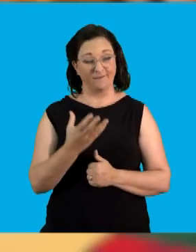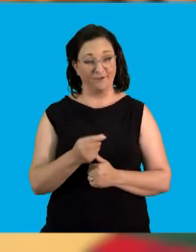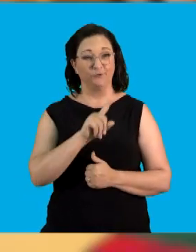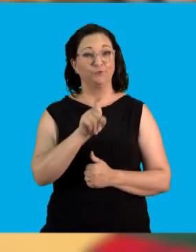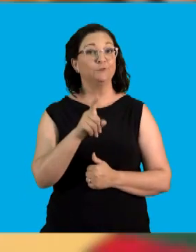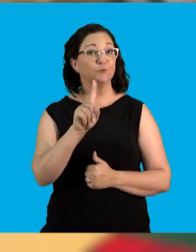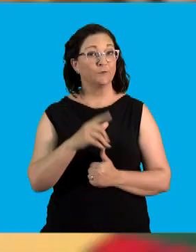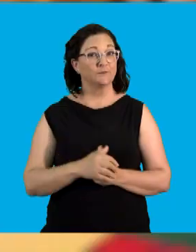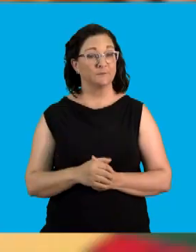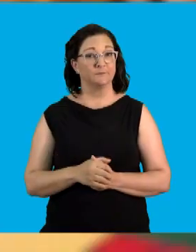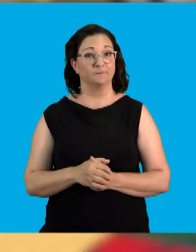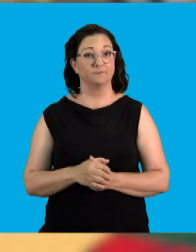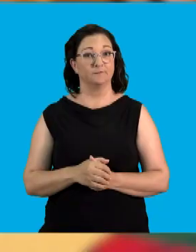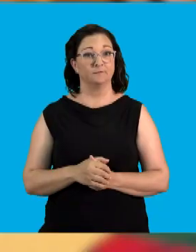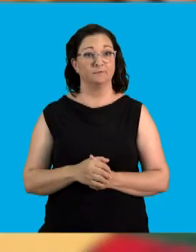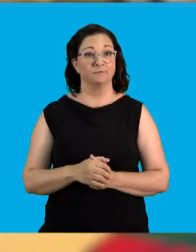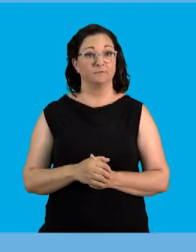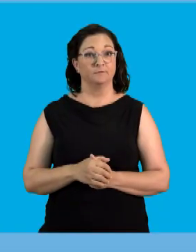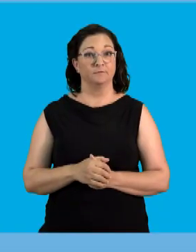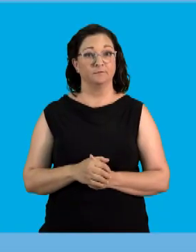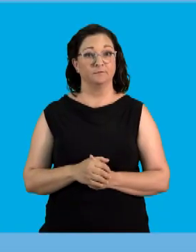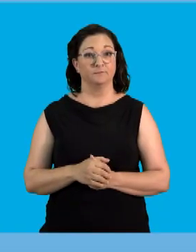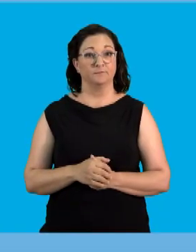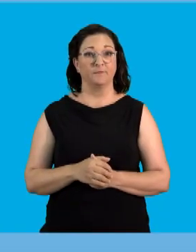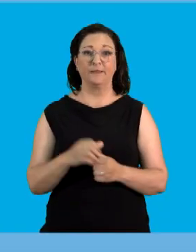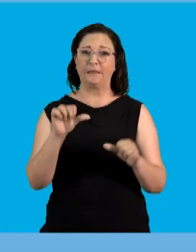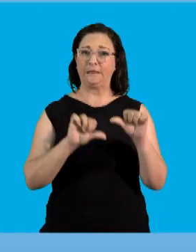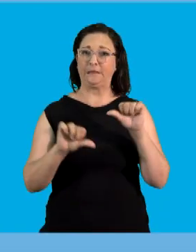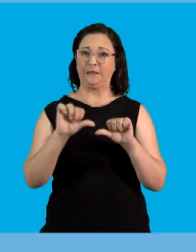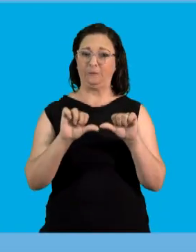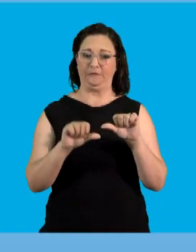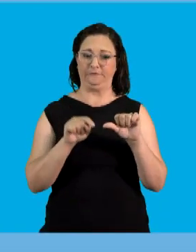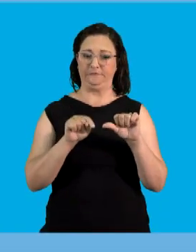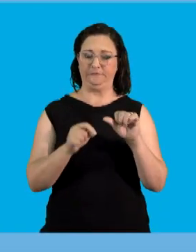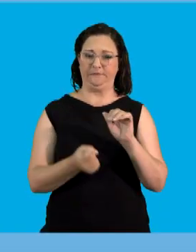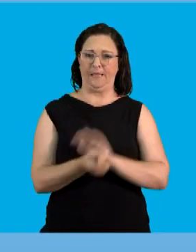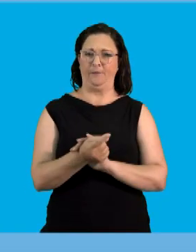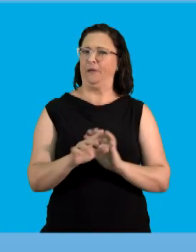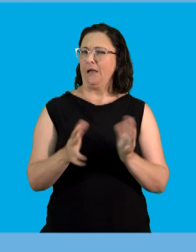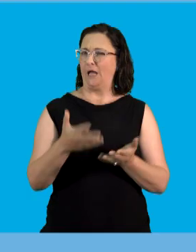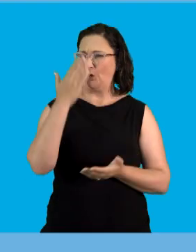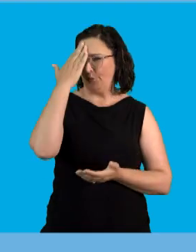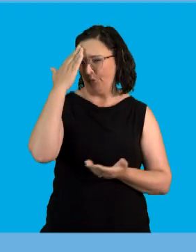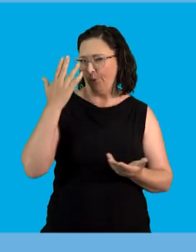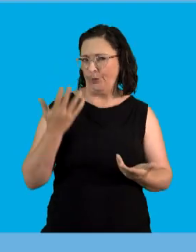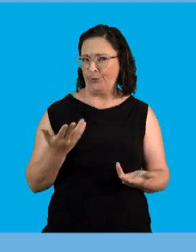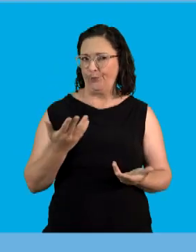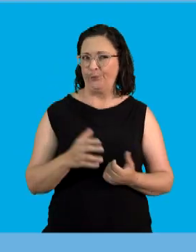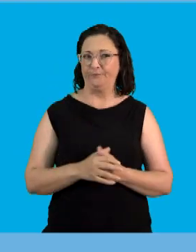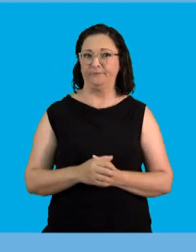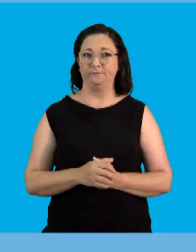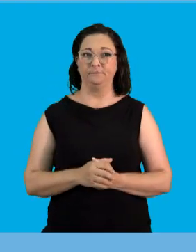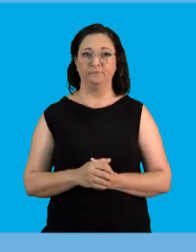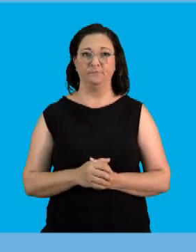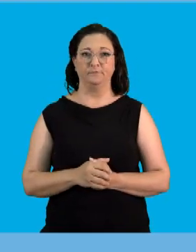a question for you. And the question is, how do we know that a chemical reaction has taken place? So how do we know